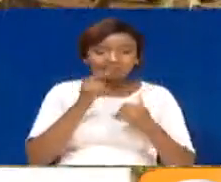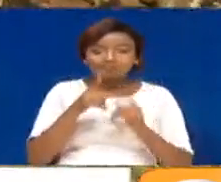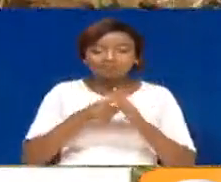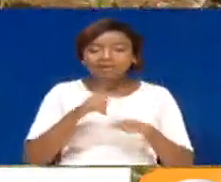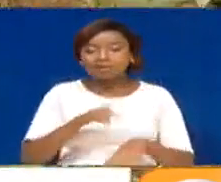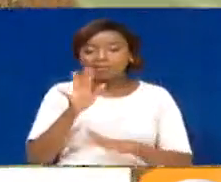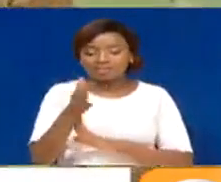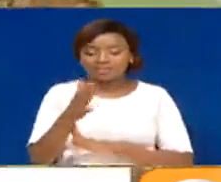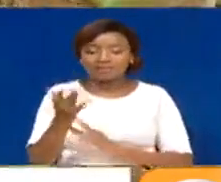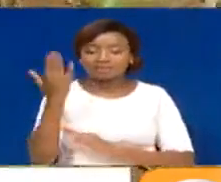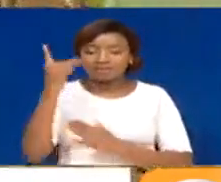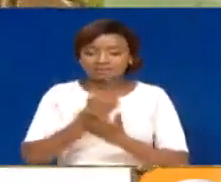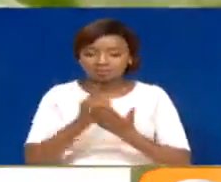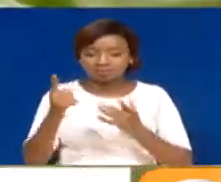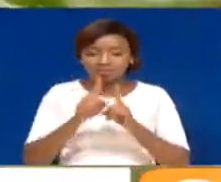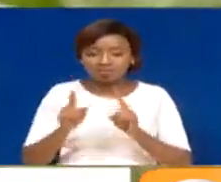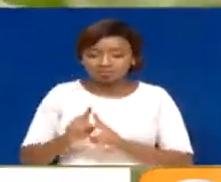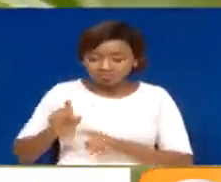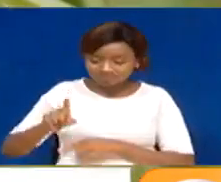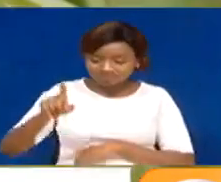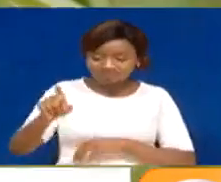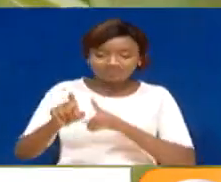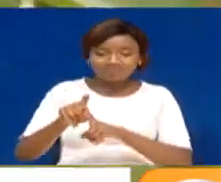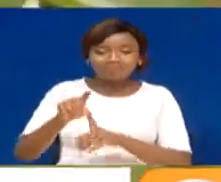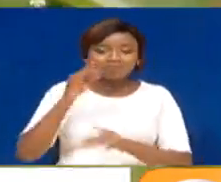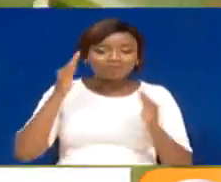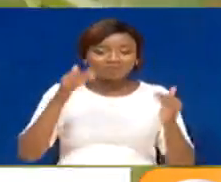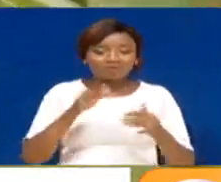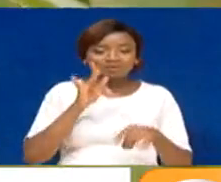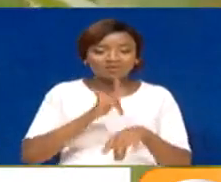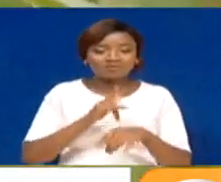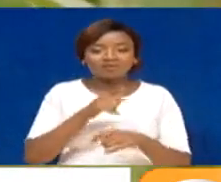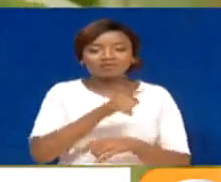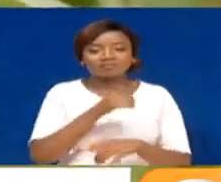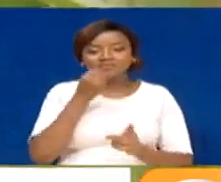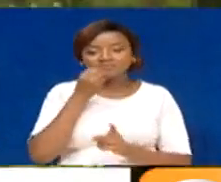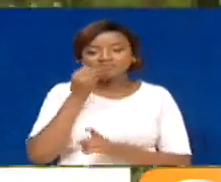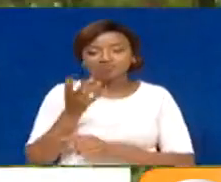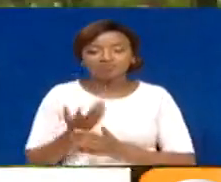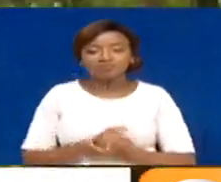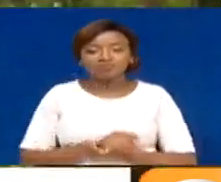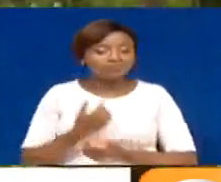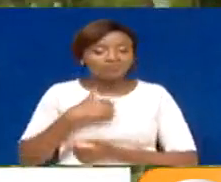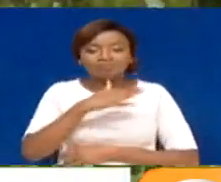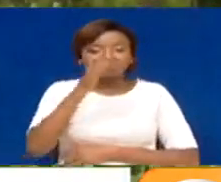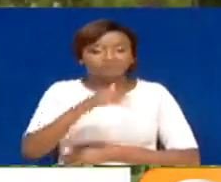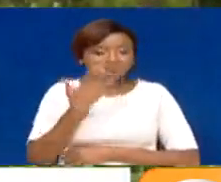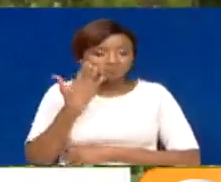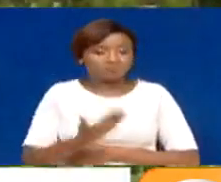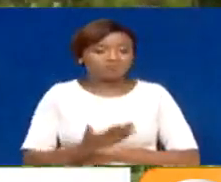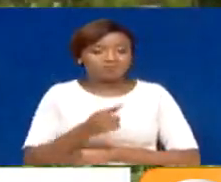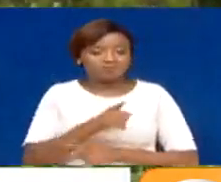on Thursday last week with the destructive parasite targeting maize and napier grass plantations. I've never seen such a